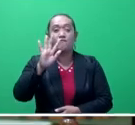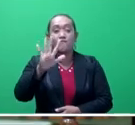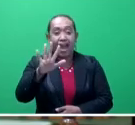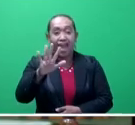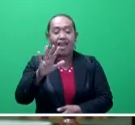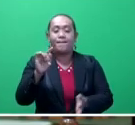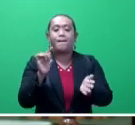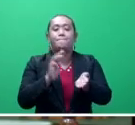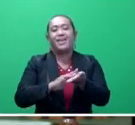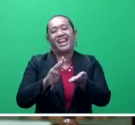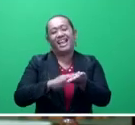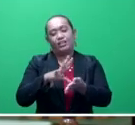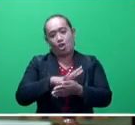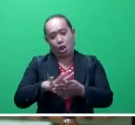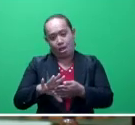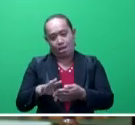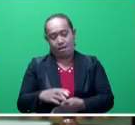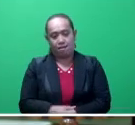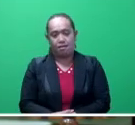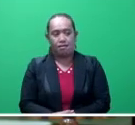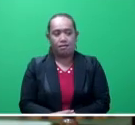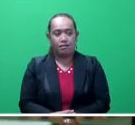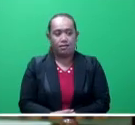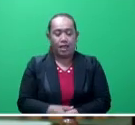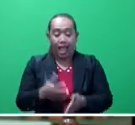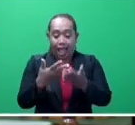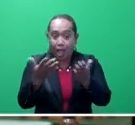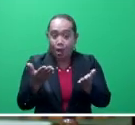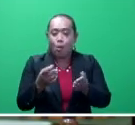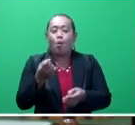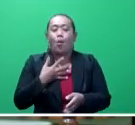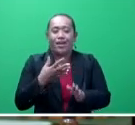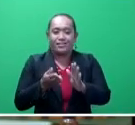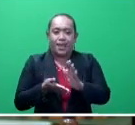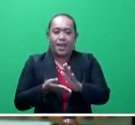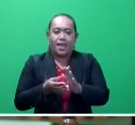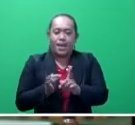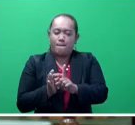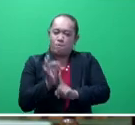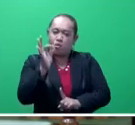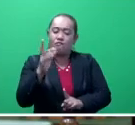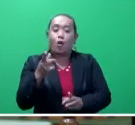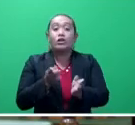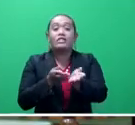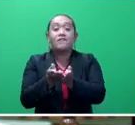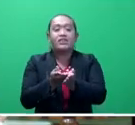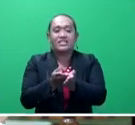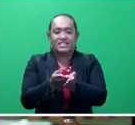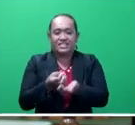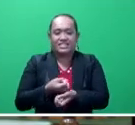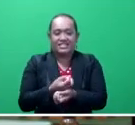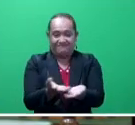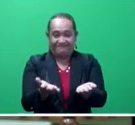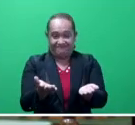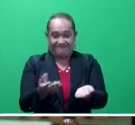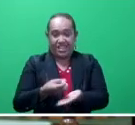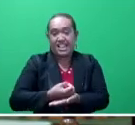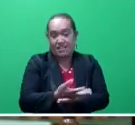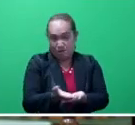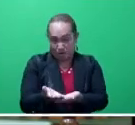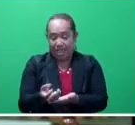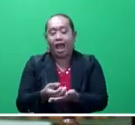on board strategic partners to improve service delivery and efficiency in the operations of state-owned entities. The divestment